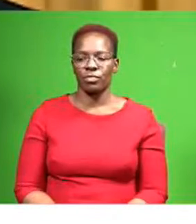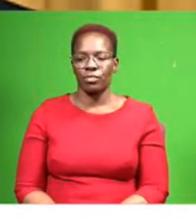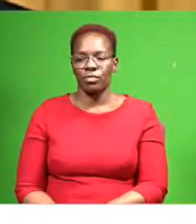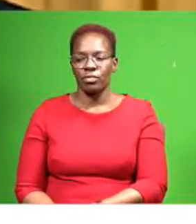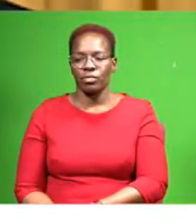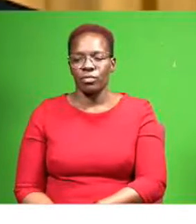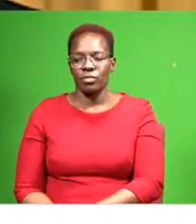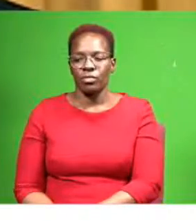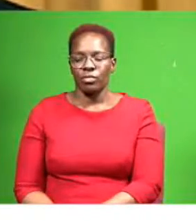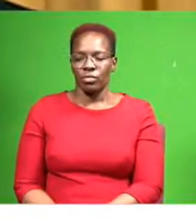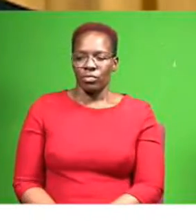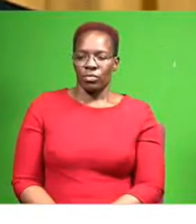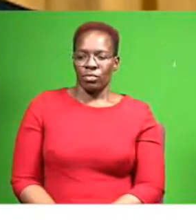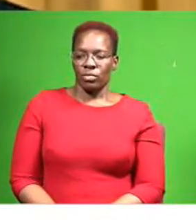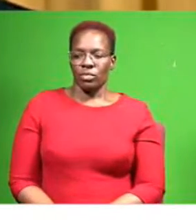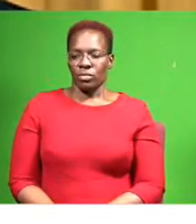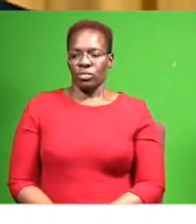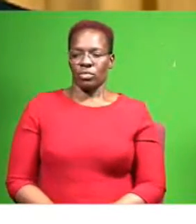this